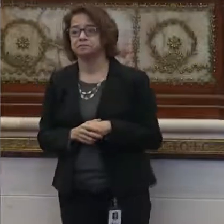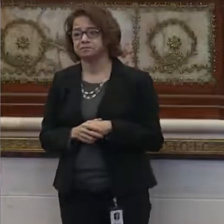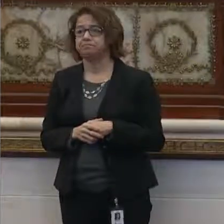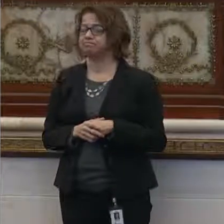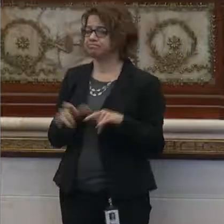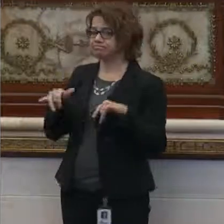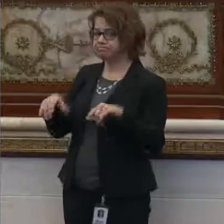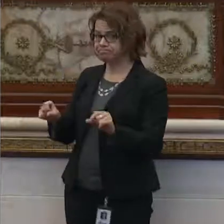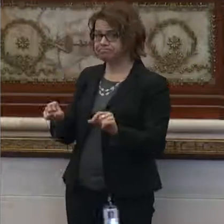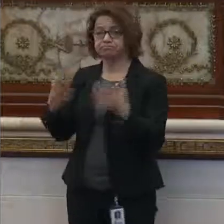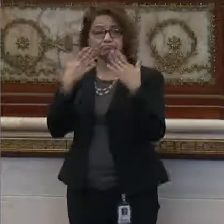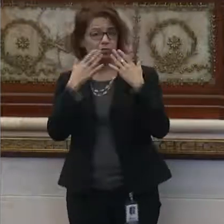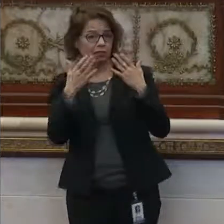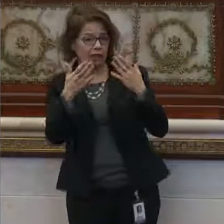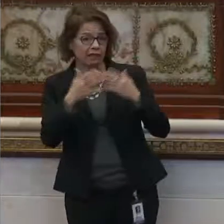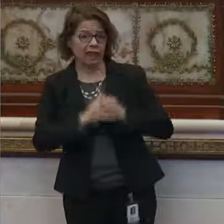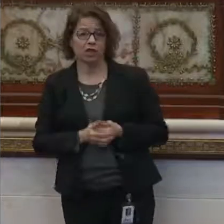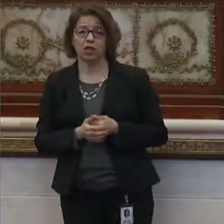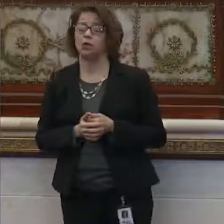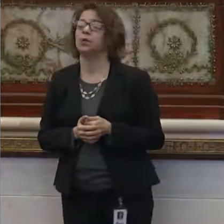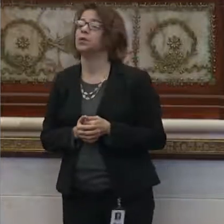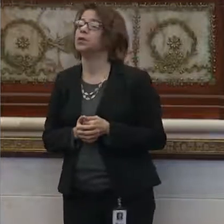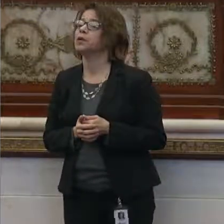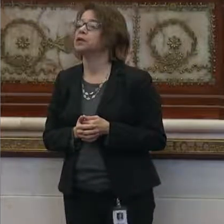Yes. So thank you.